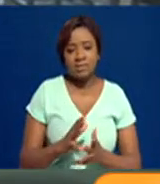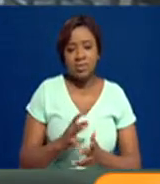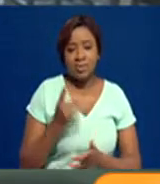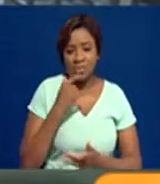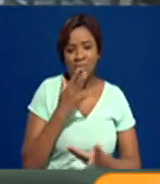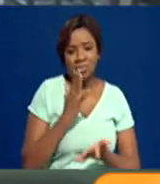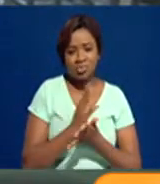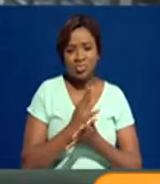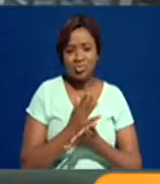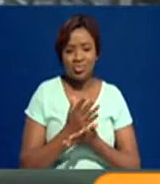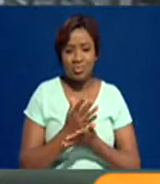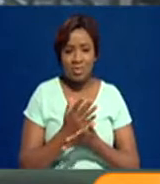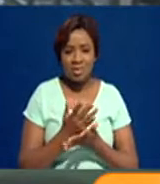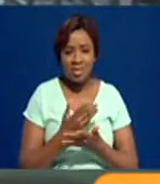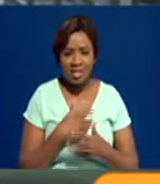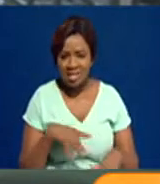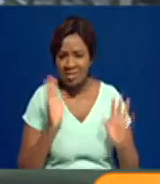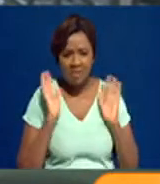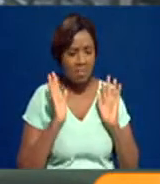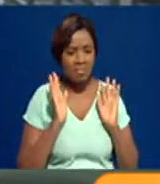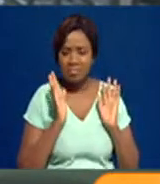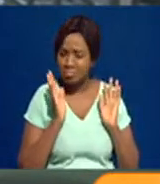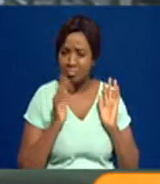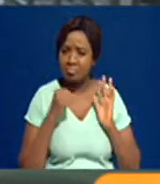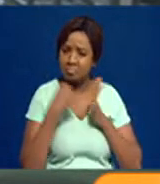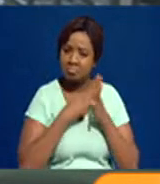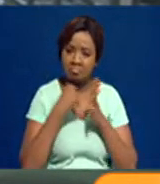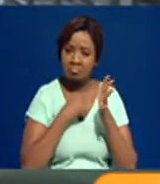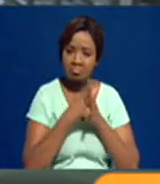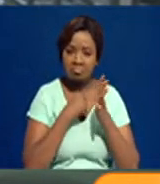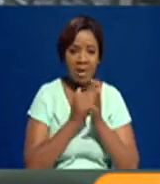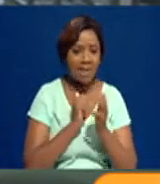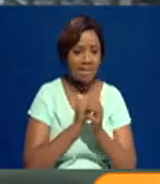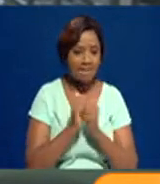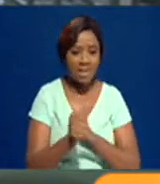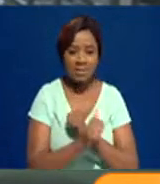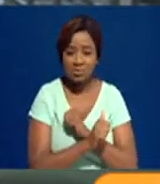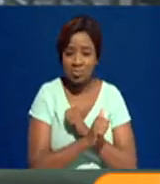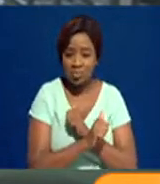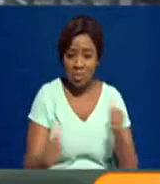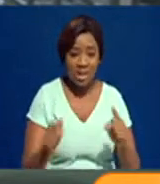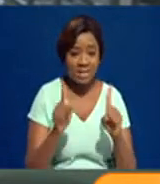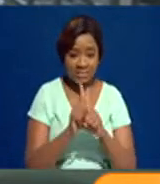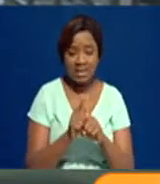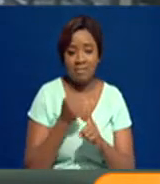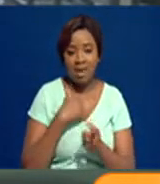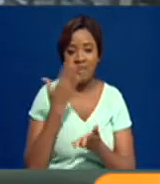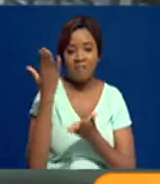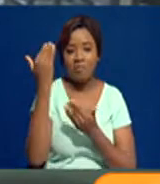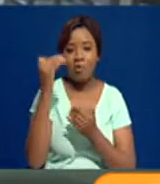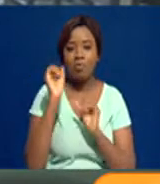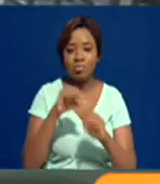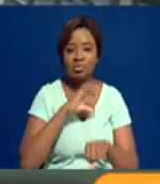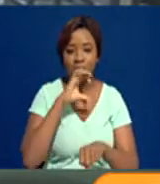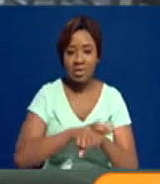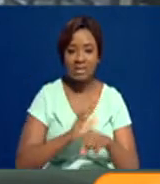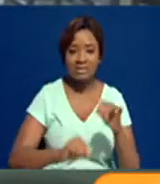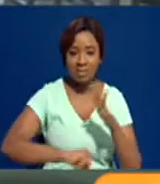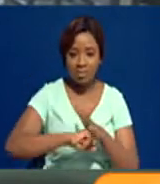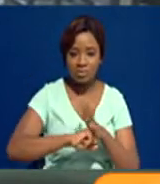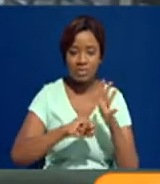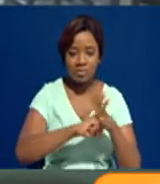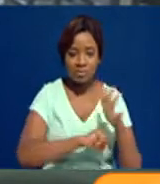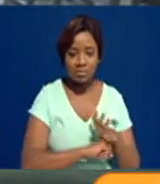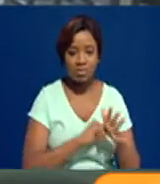who defied the odds to record good performances and who are hopeful that they will get help from well-wishers to join